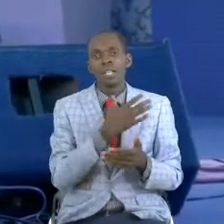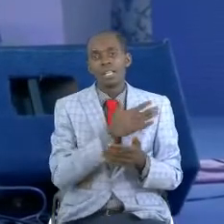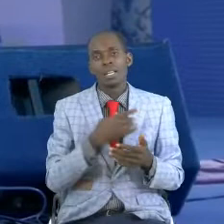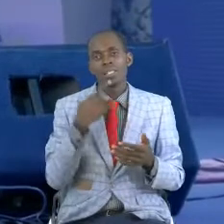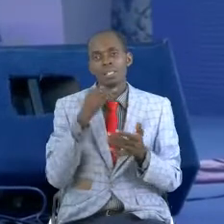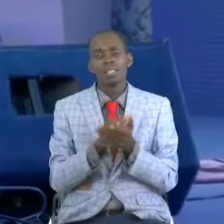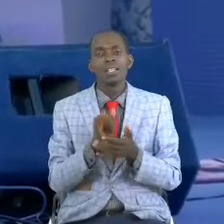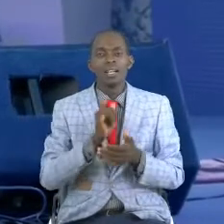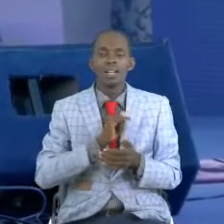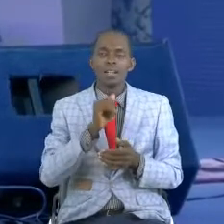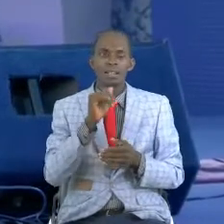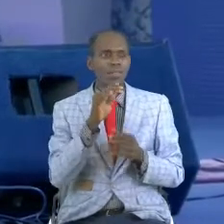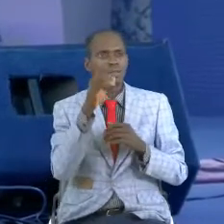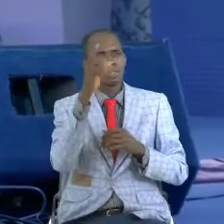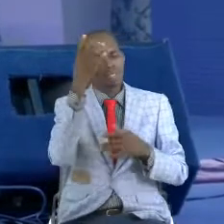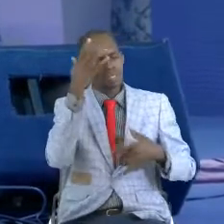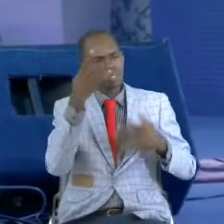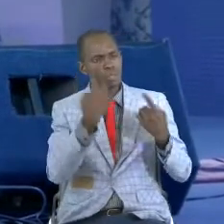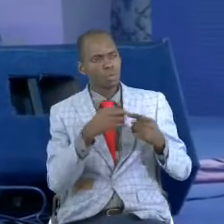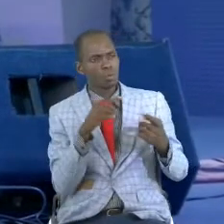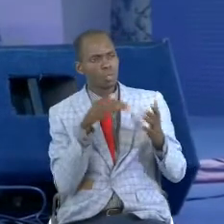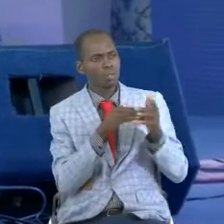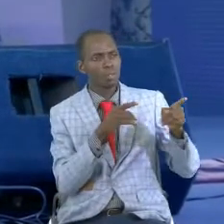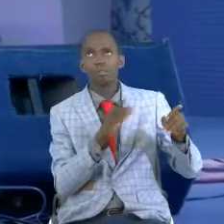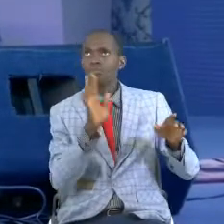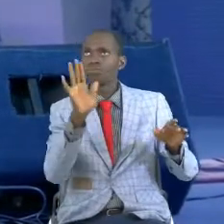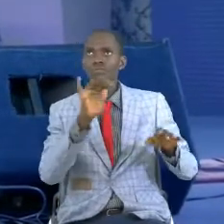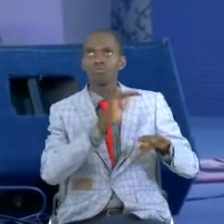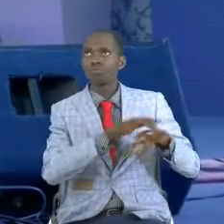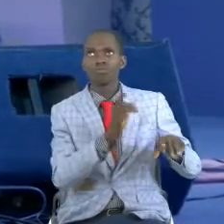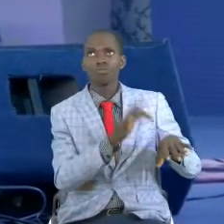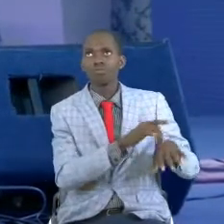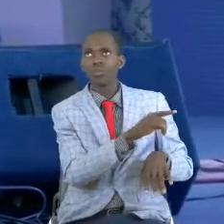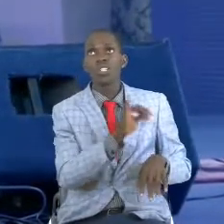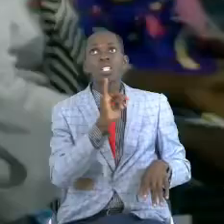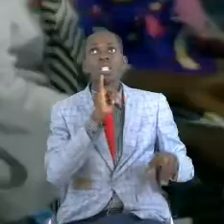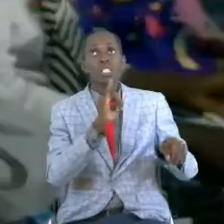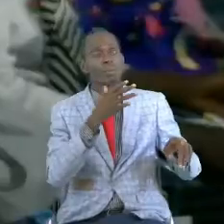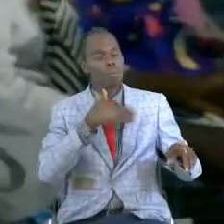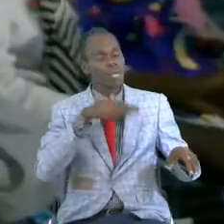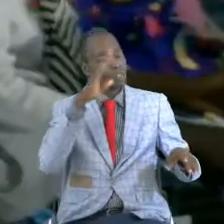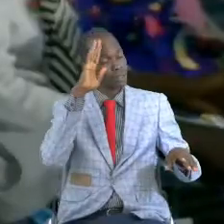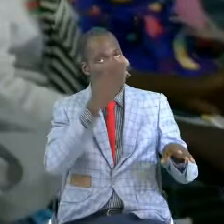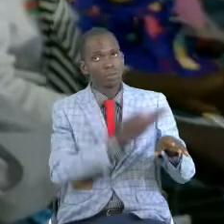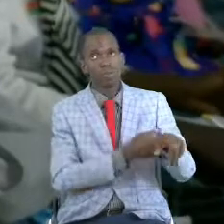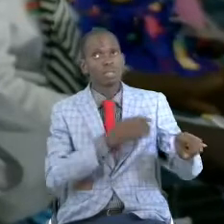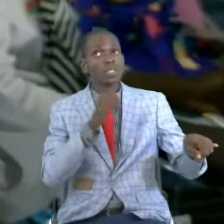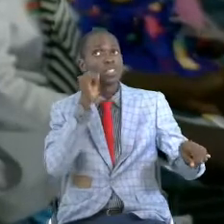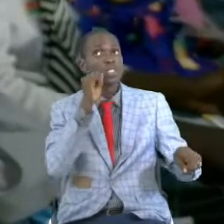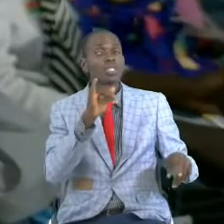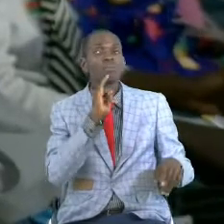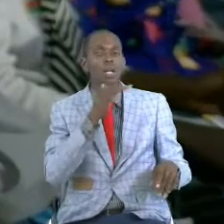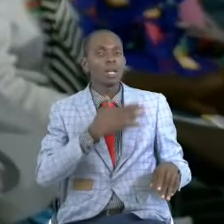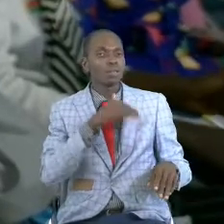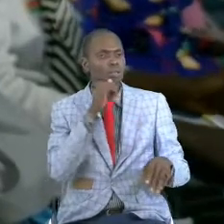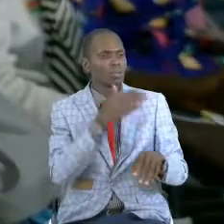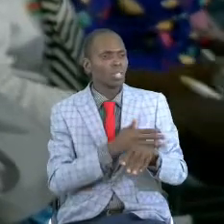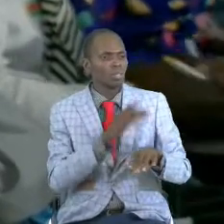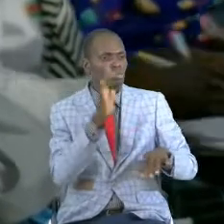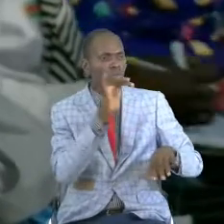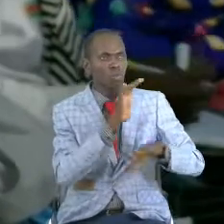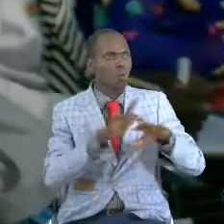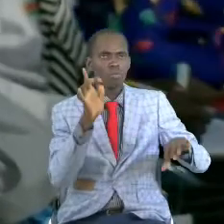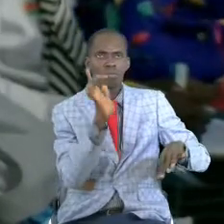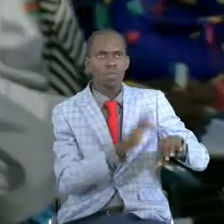him. He's my son. She is my daughter. Remove your hand from there.